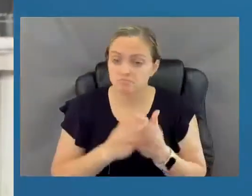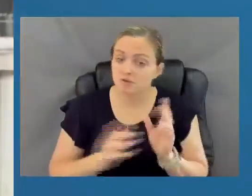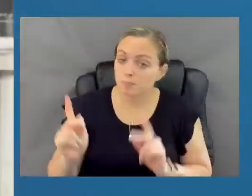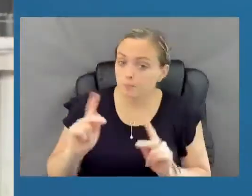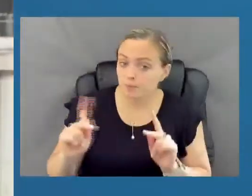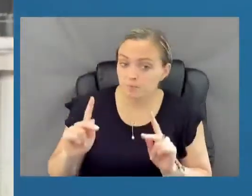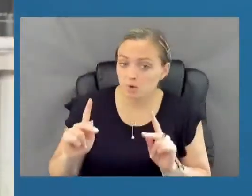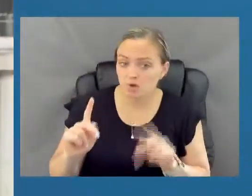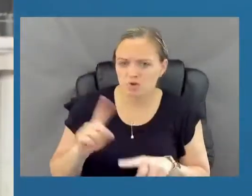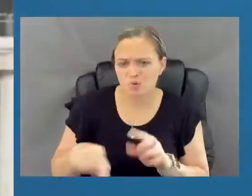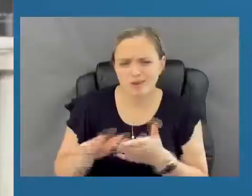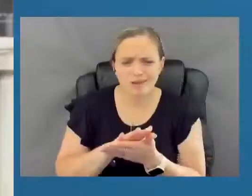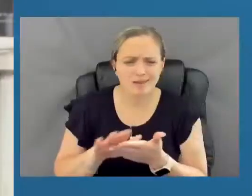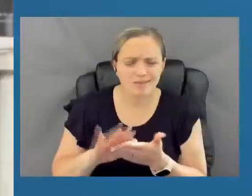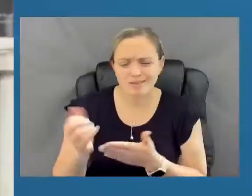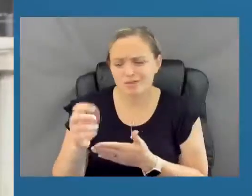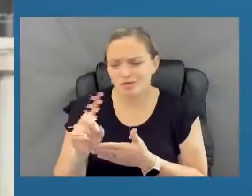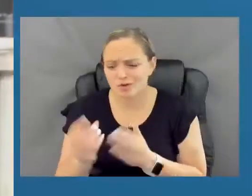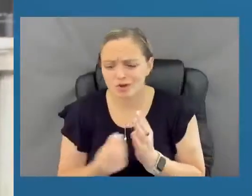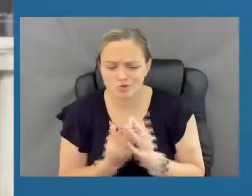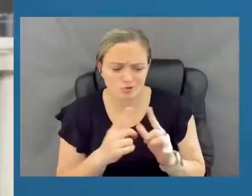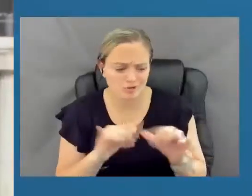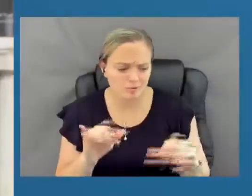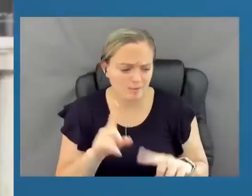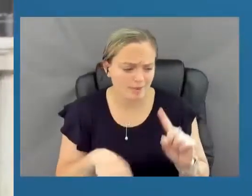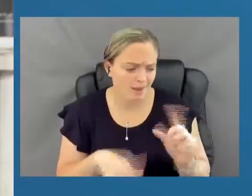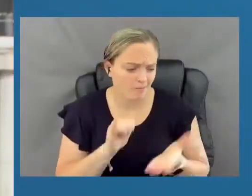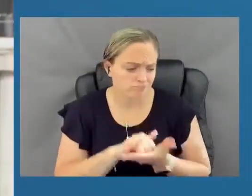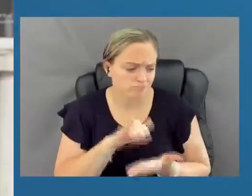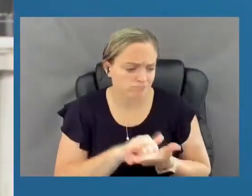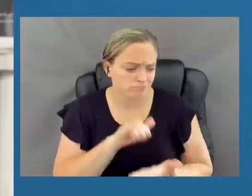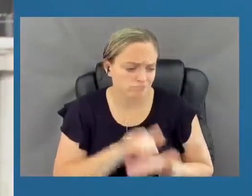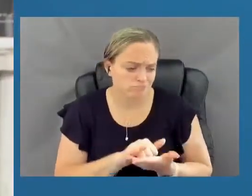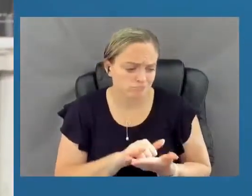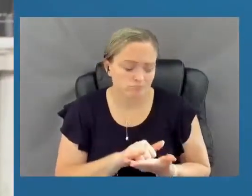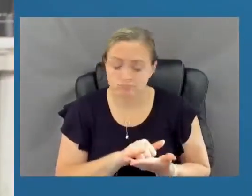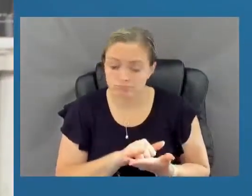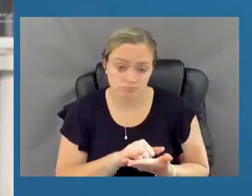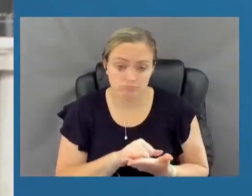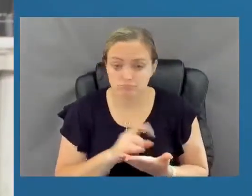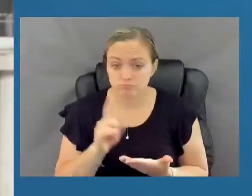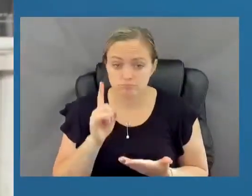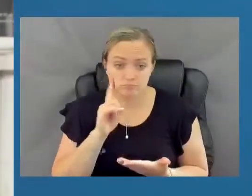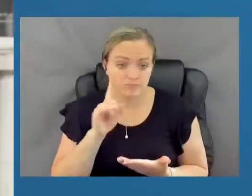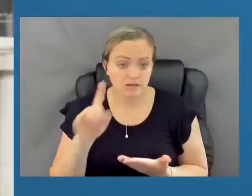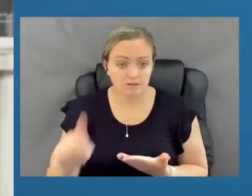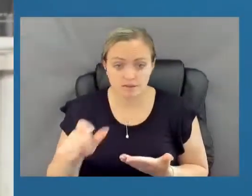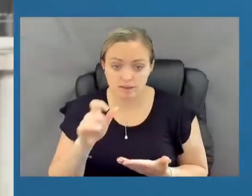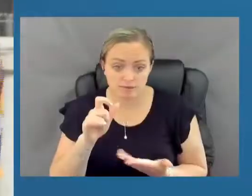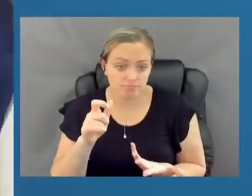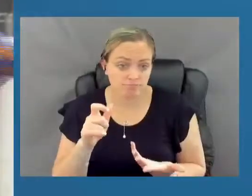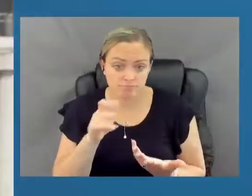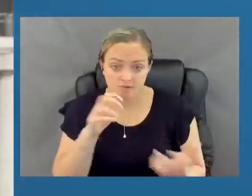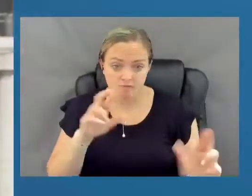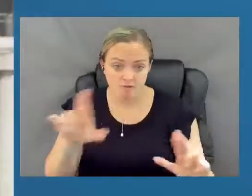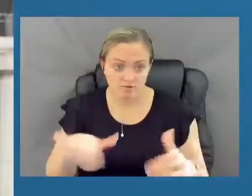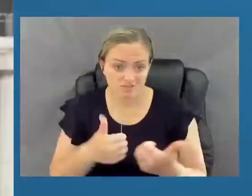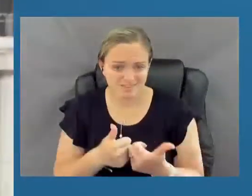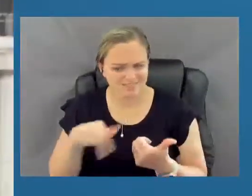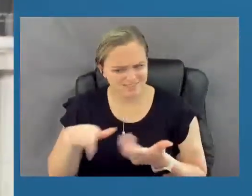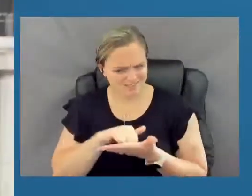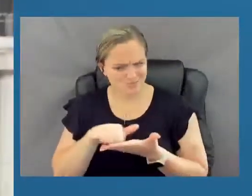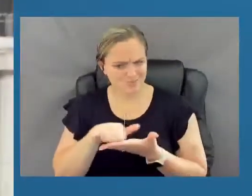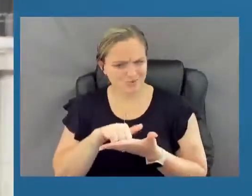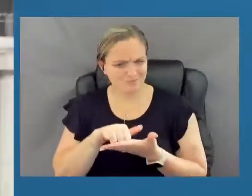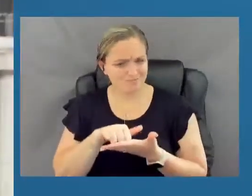can't clean the grid and grow it at the same time. Sounds like defeatism to me. This is New York. That's not